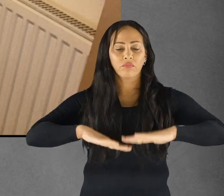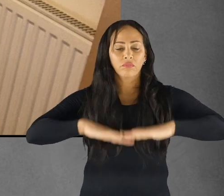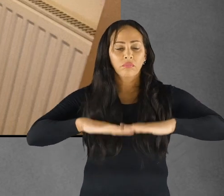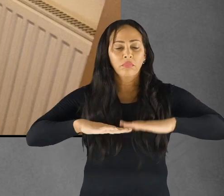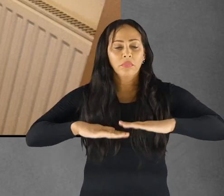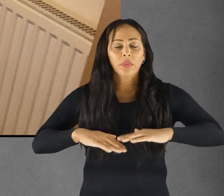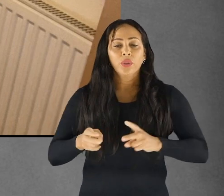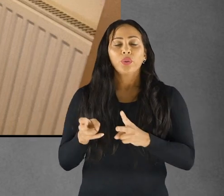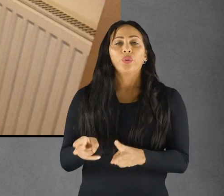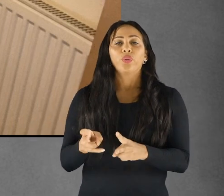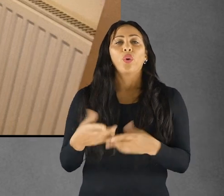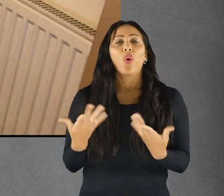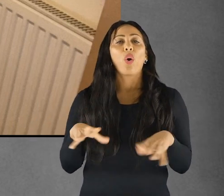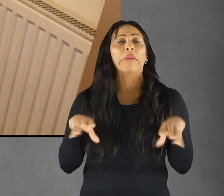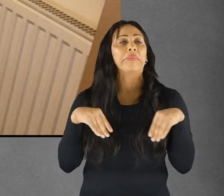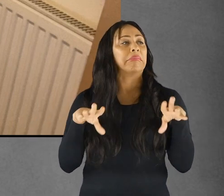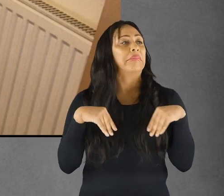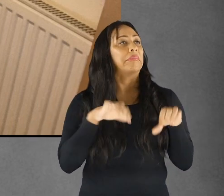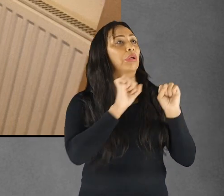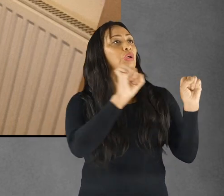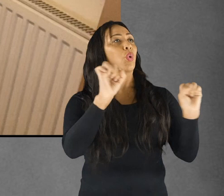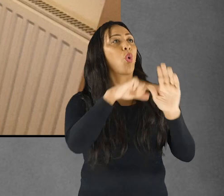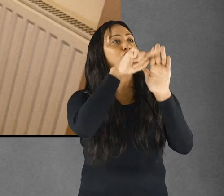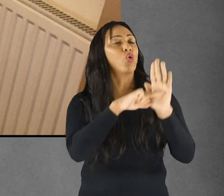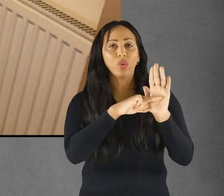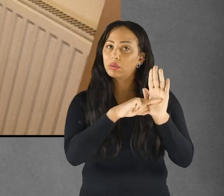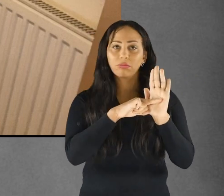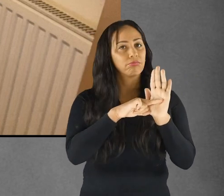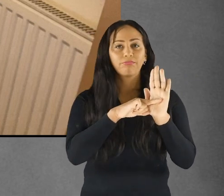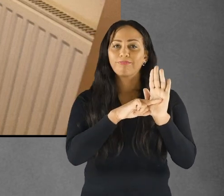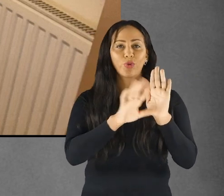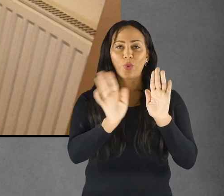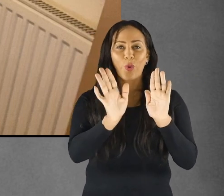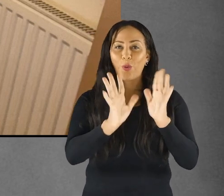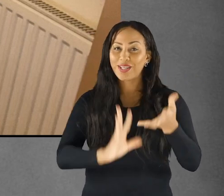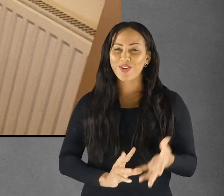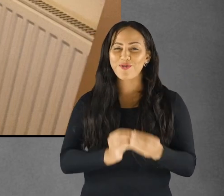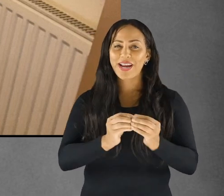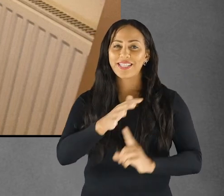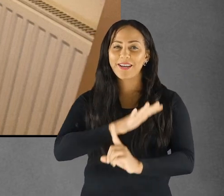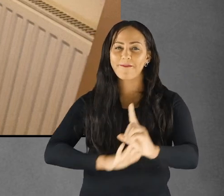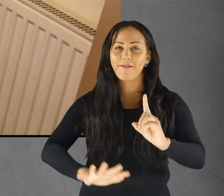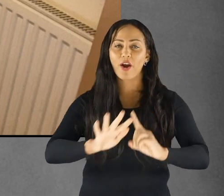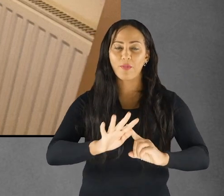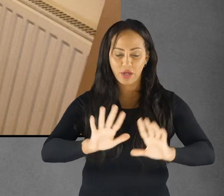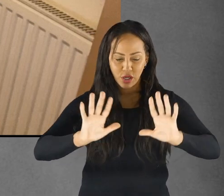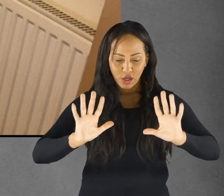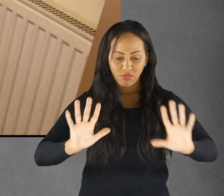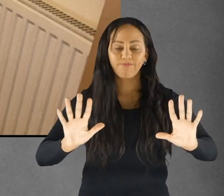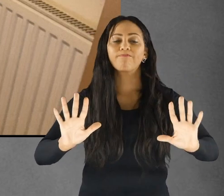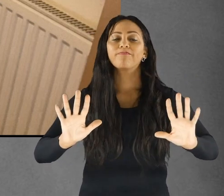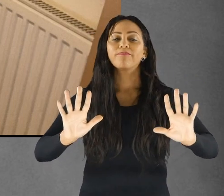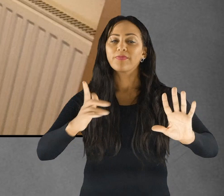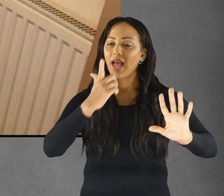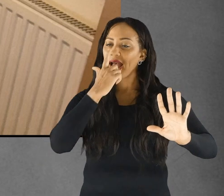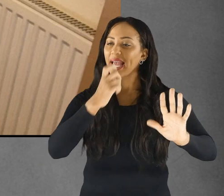stupor, nor is it submitting to someone else's rules, but instead creating an environment that allows